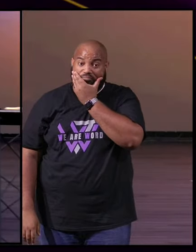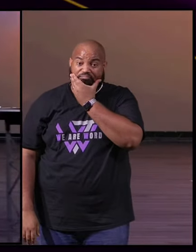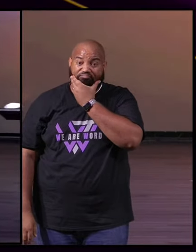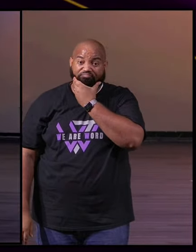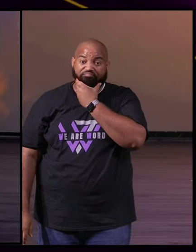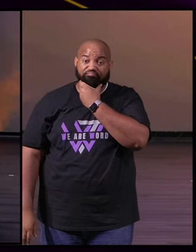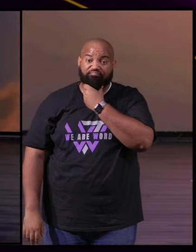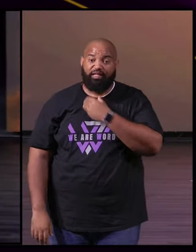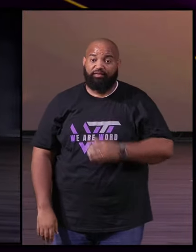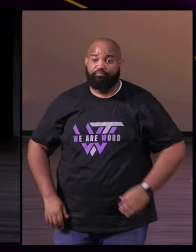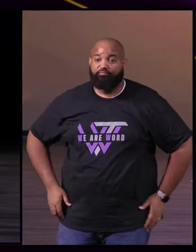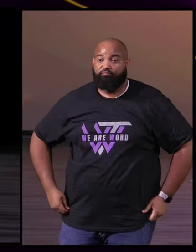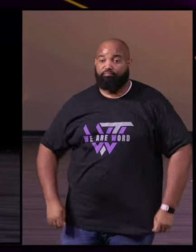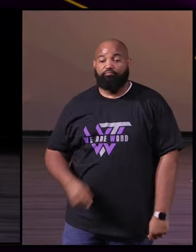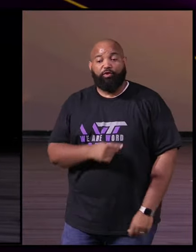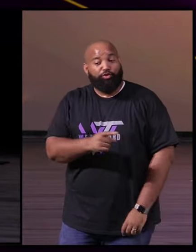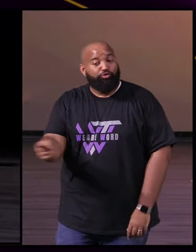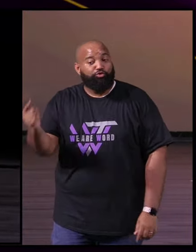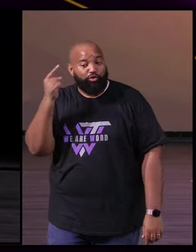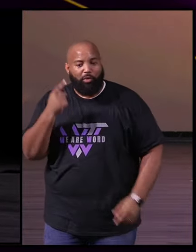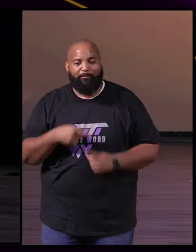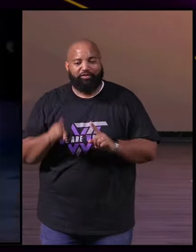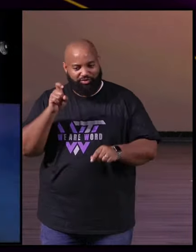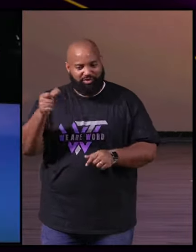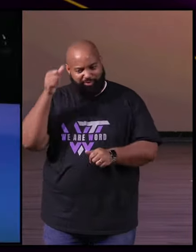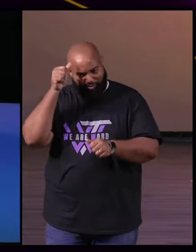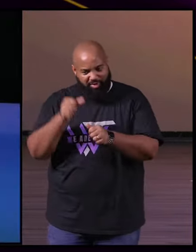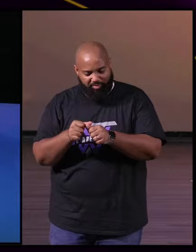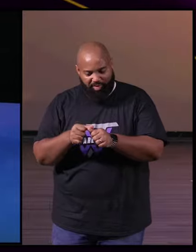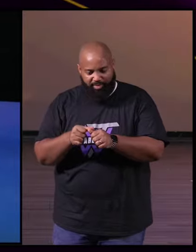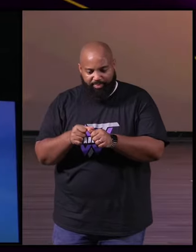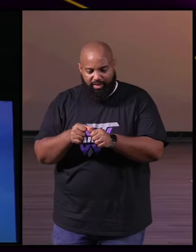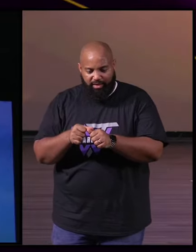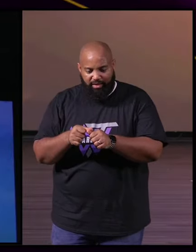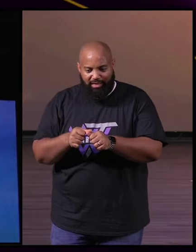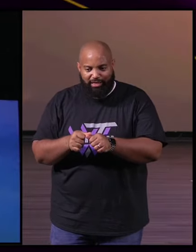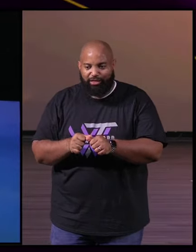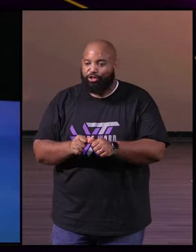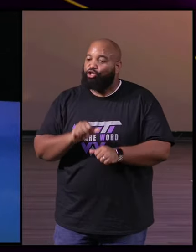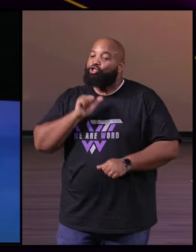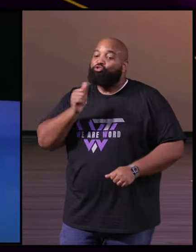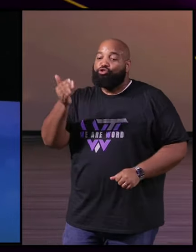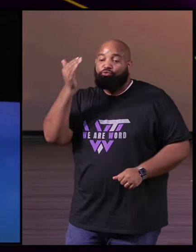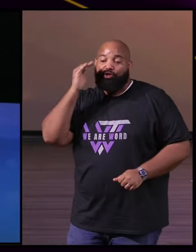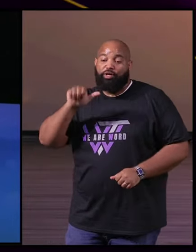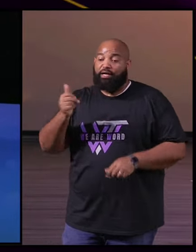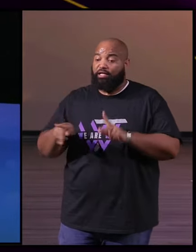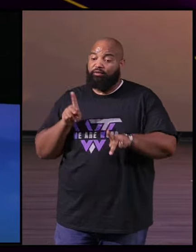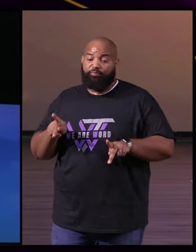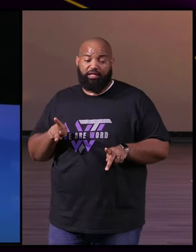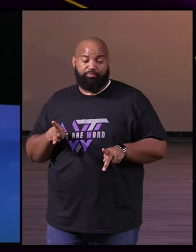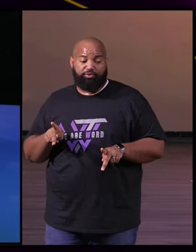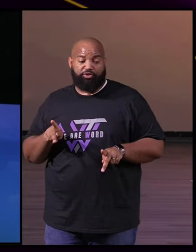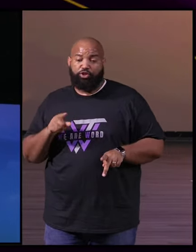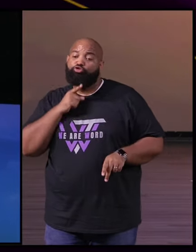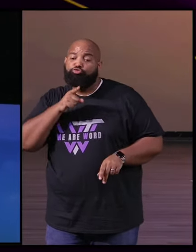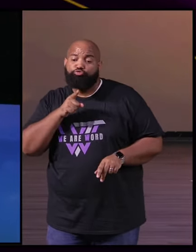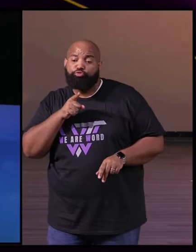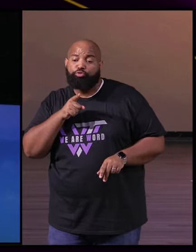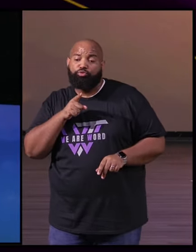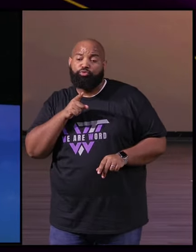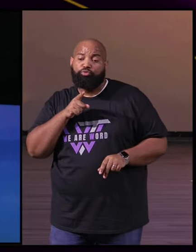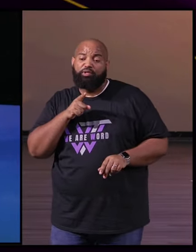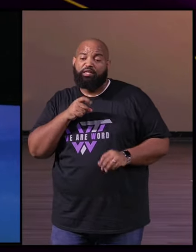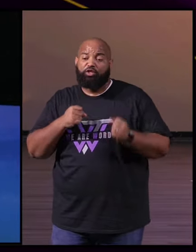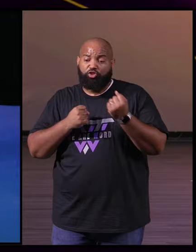Just parenthetically, you know it, but you need to be reminded. You don't know where a person stands with you until they